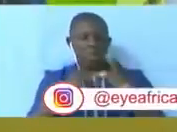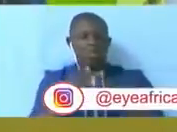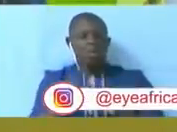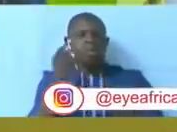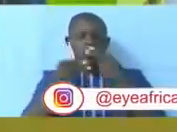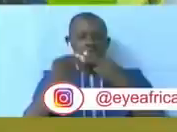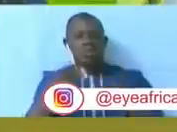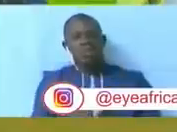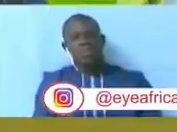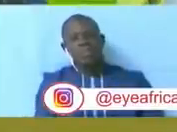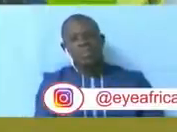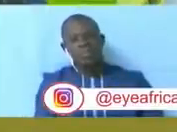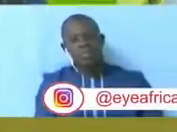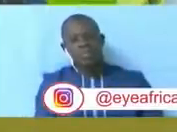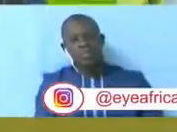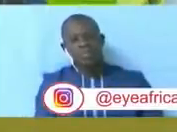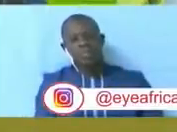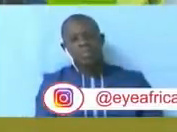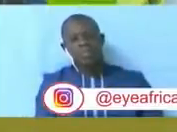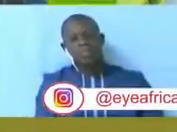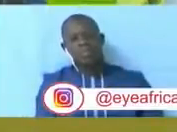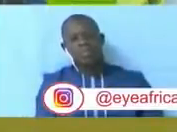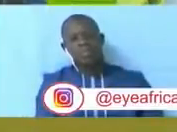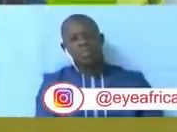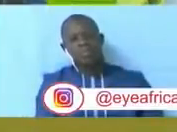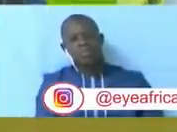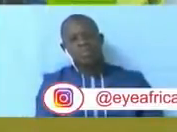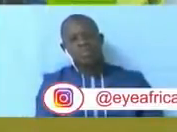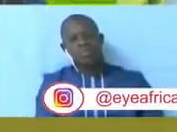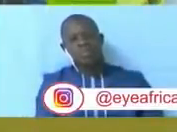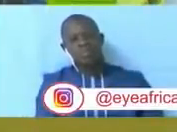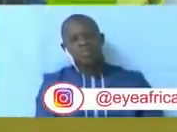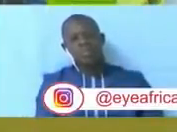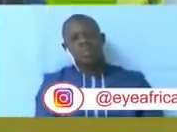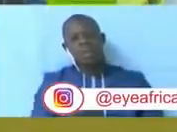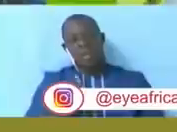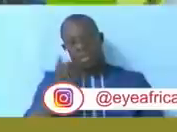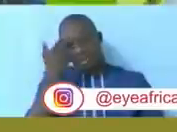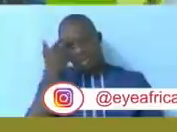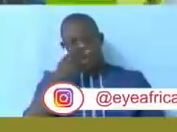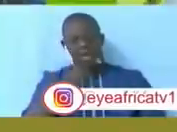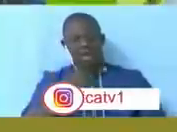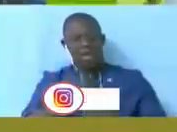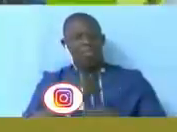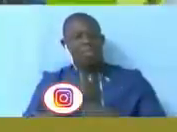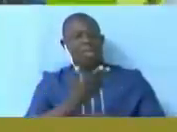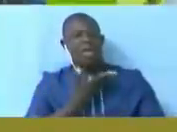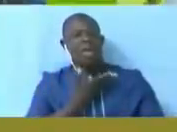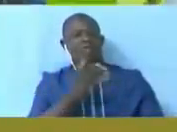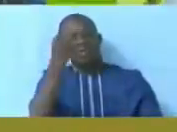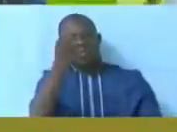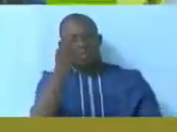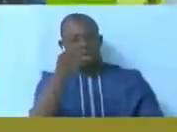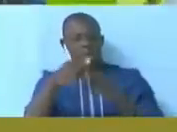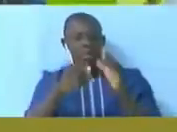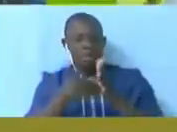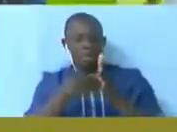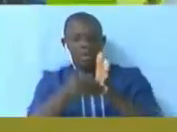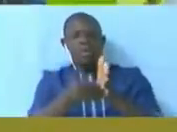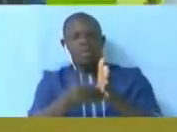I think we are faced with the problem of leadership. I'm not